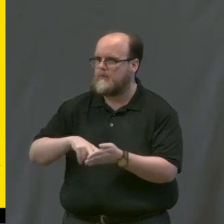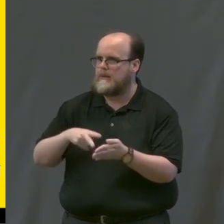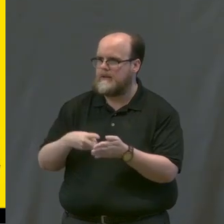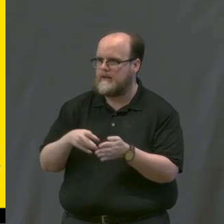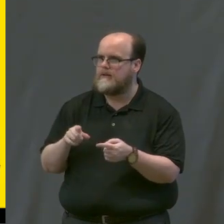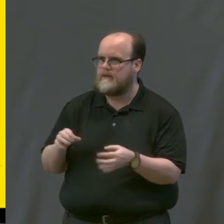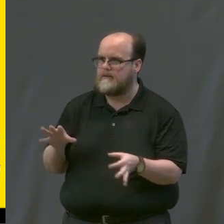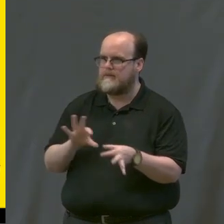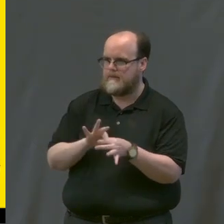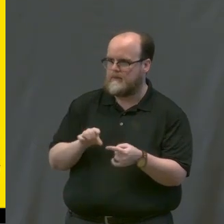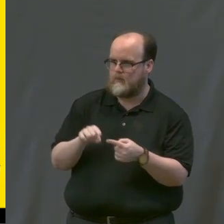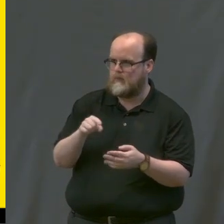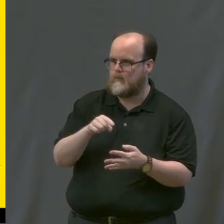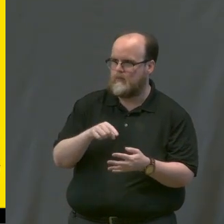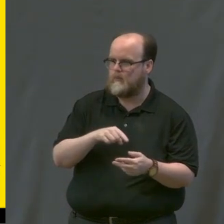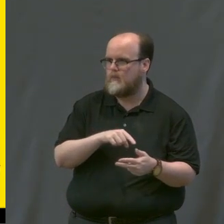them.